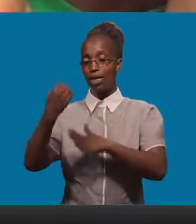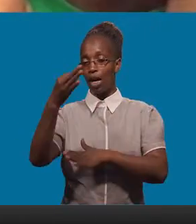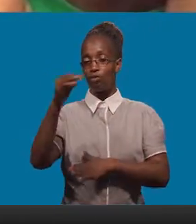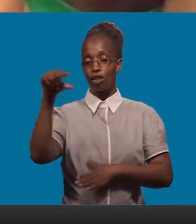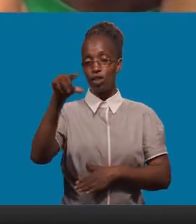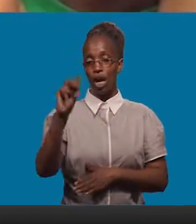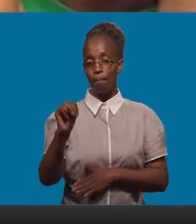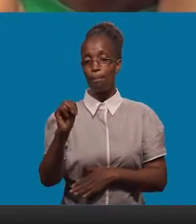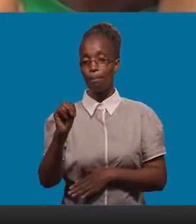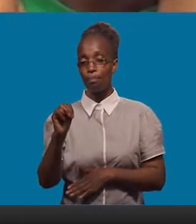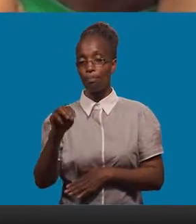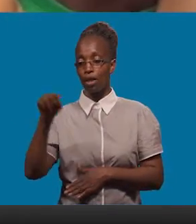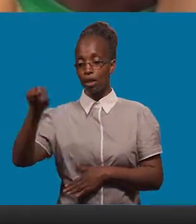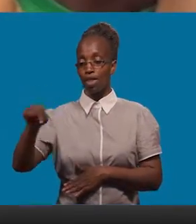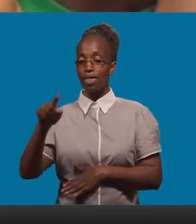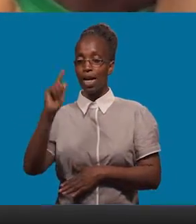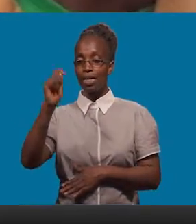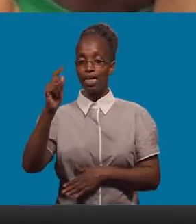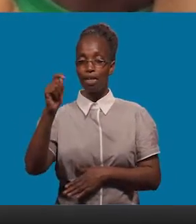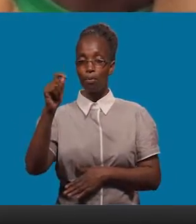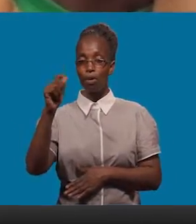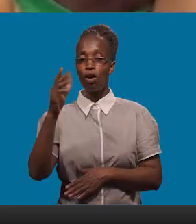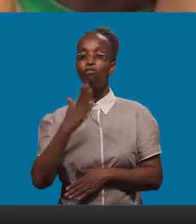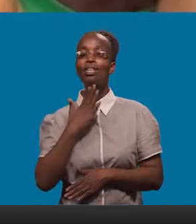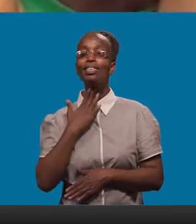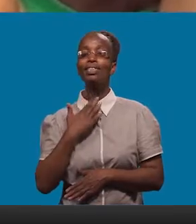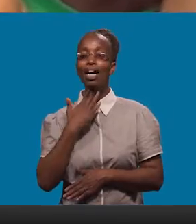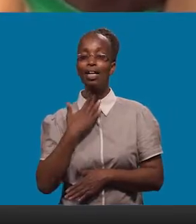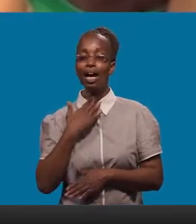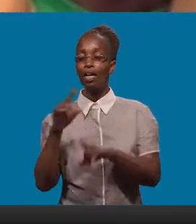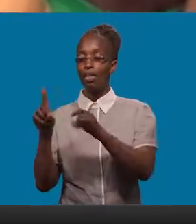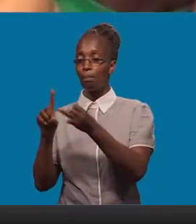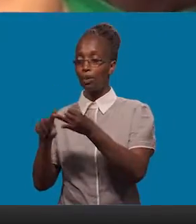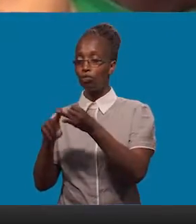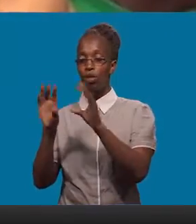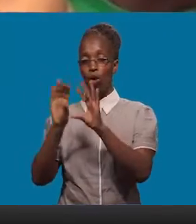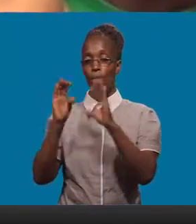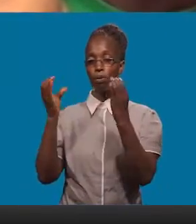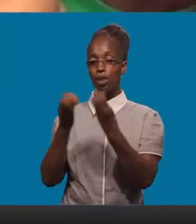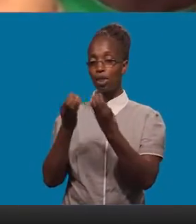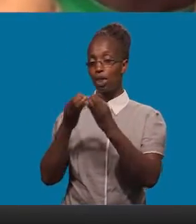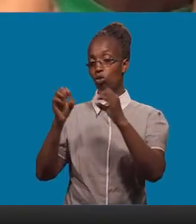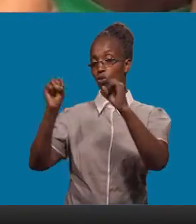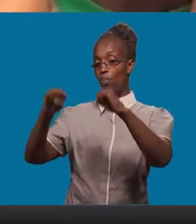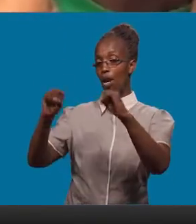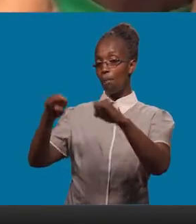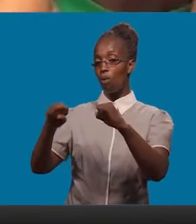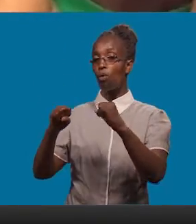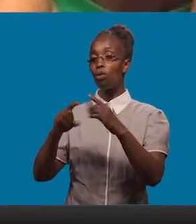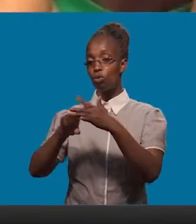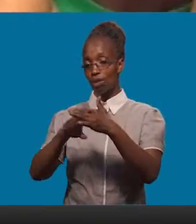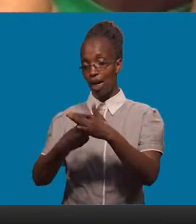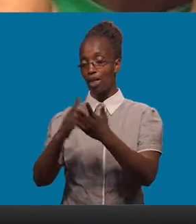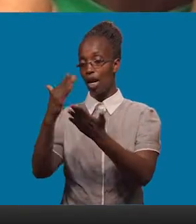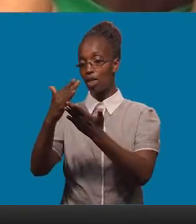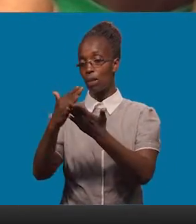testimony of the desire of government and even the community to be able to roll out this particular program so